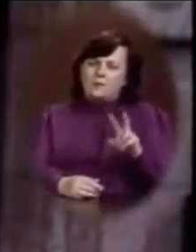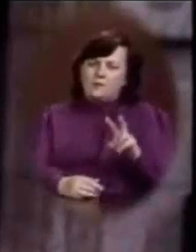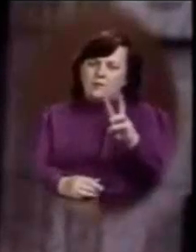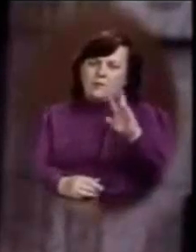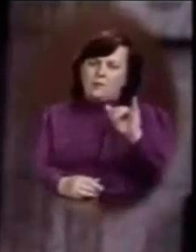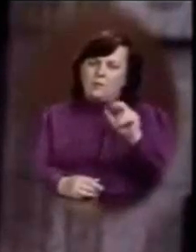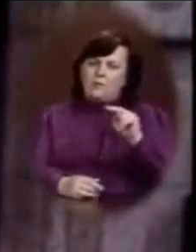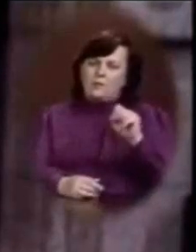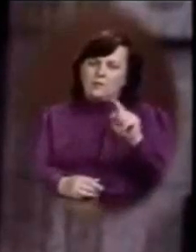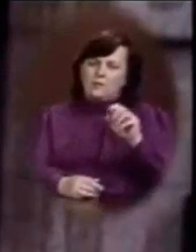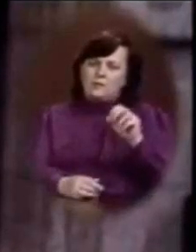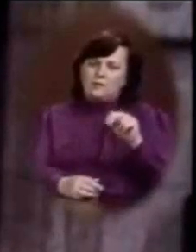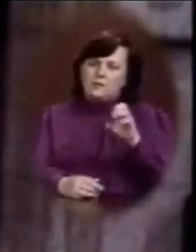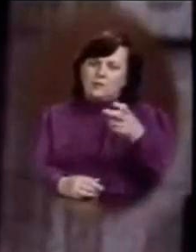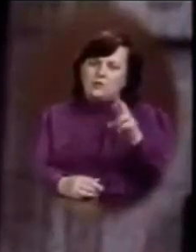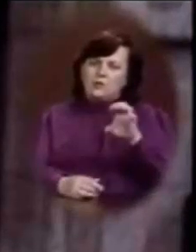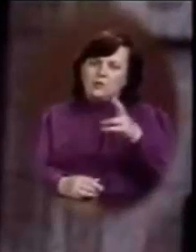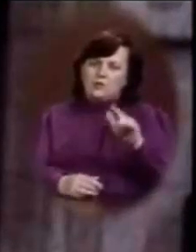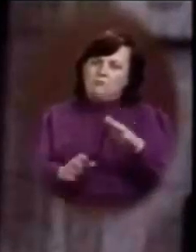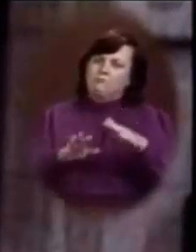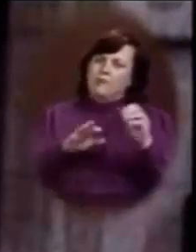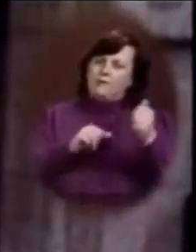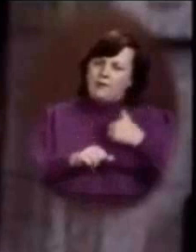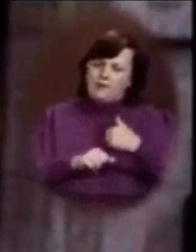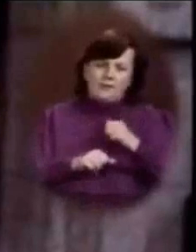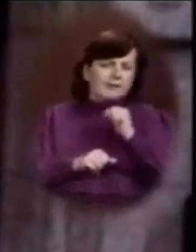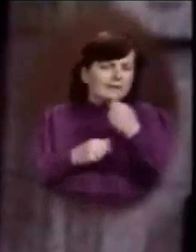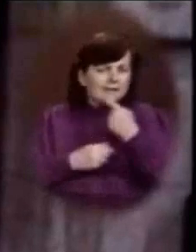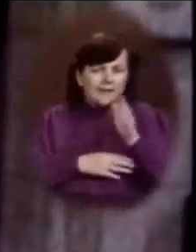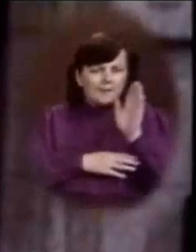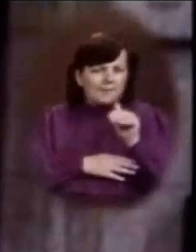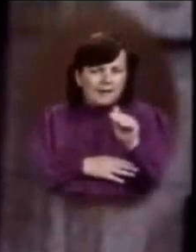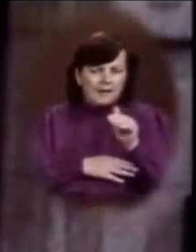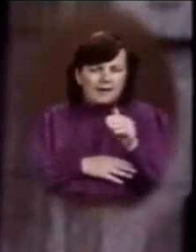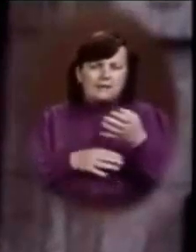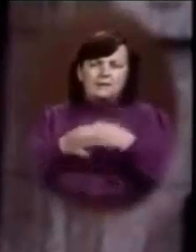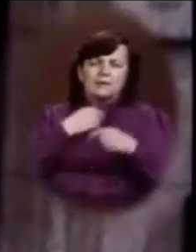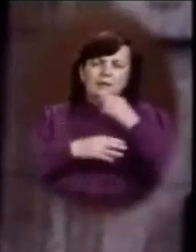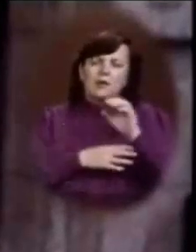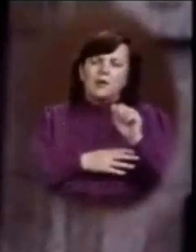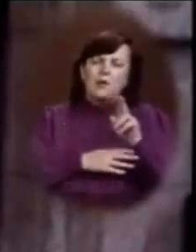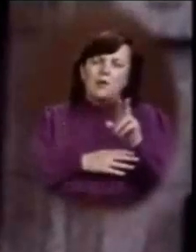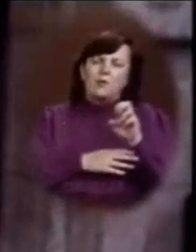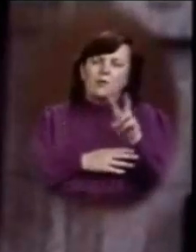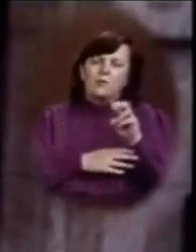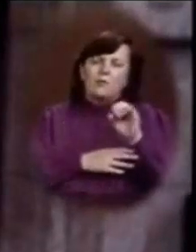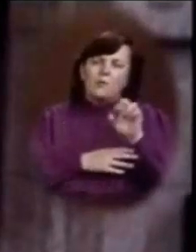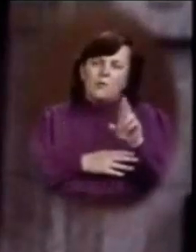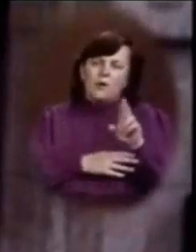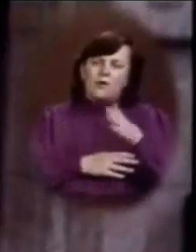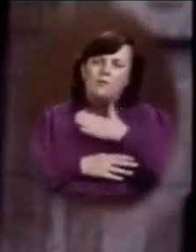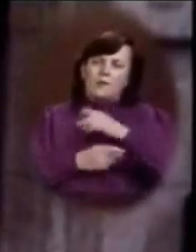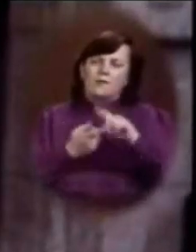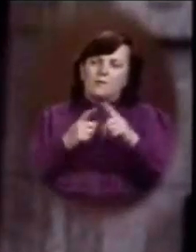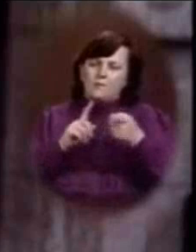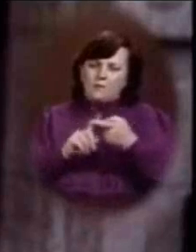Winston Churchill didn't say goodbye. Rather, he said, au revoir, mes amis canadiens. Et un